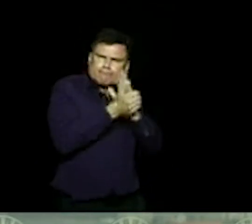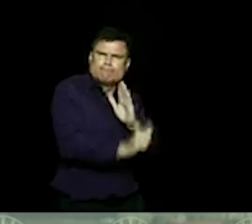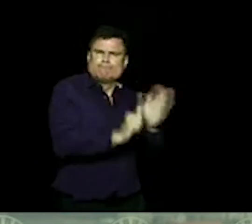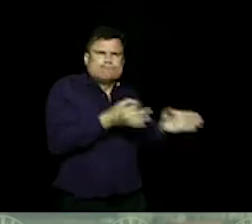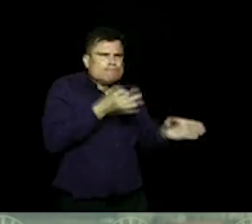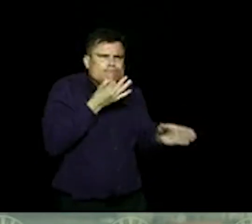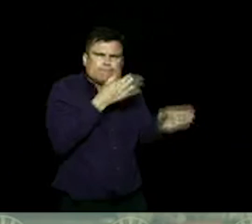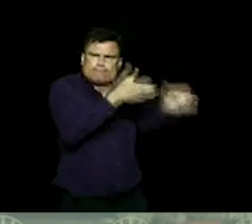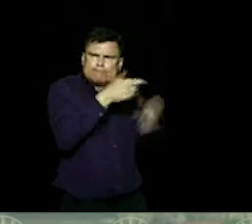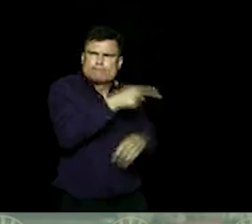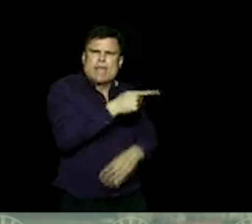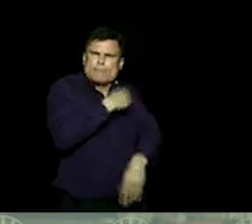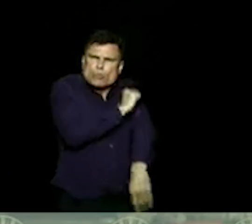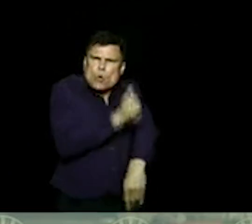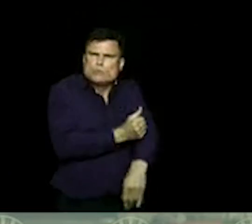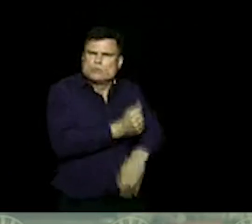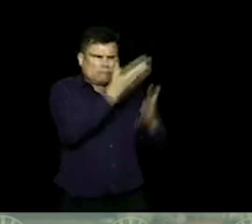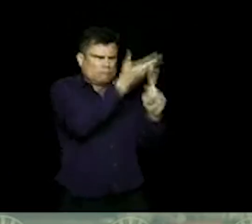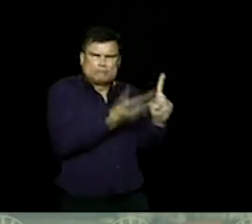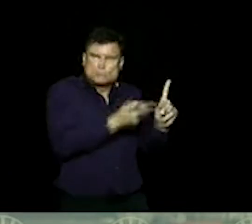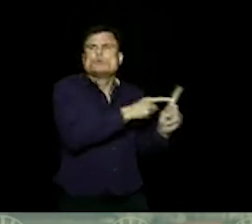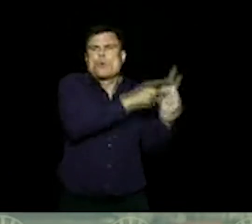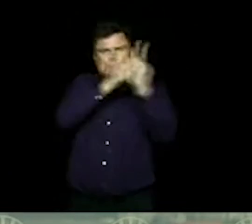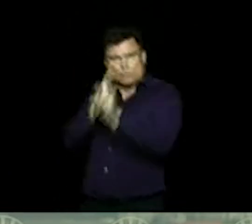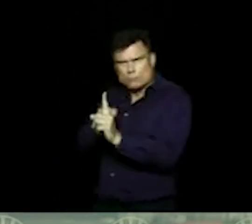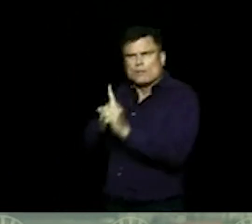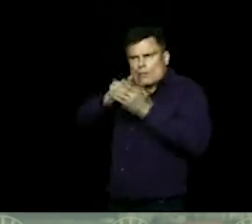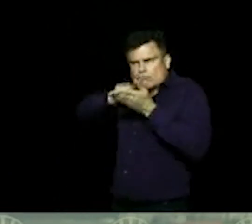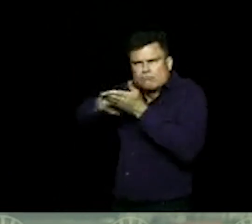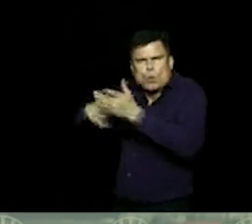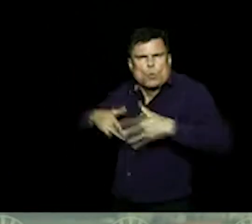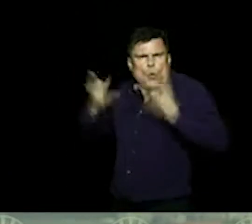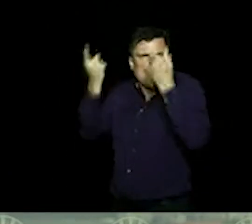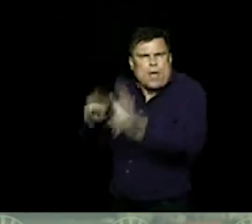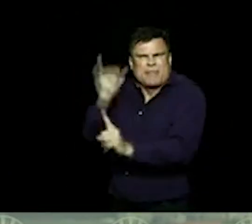have to continue to do this work because it is beyond dispute that